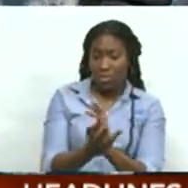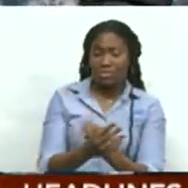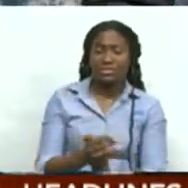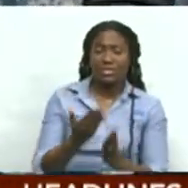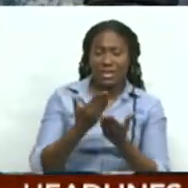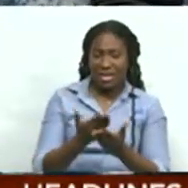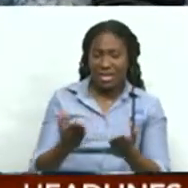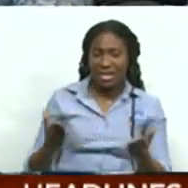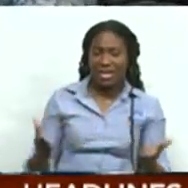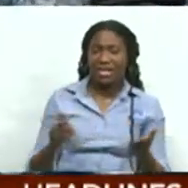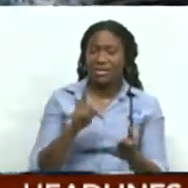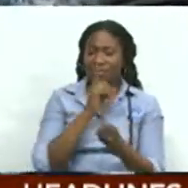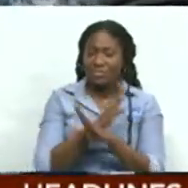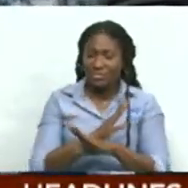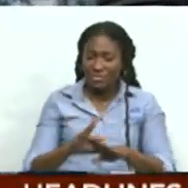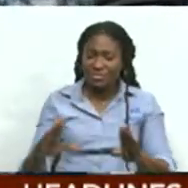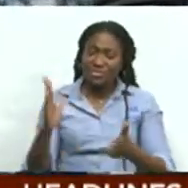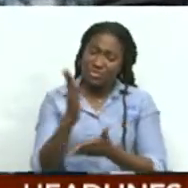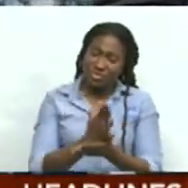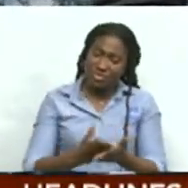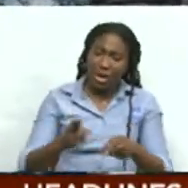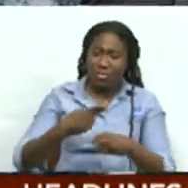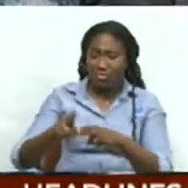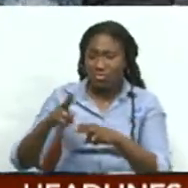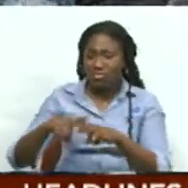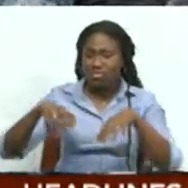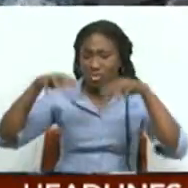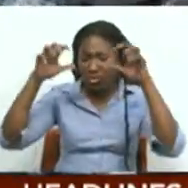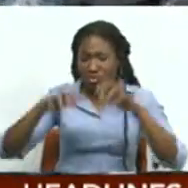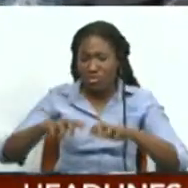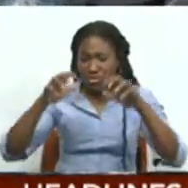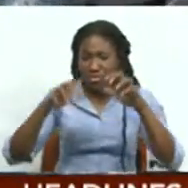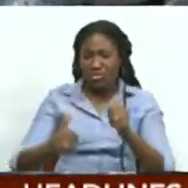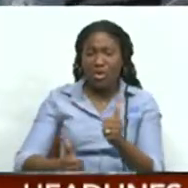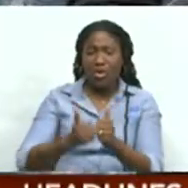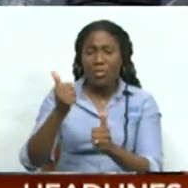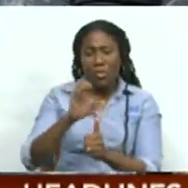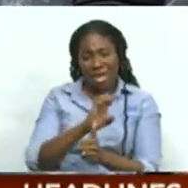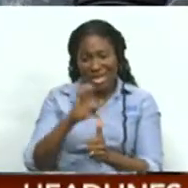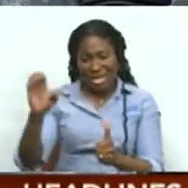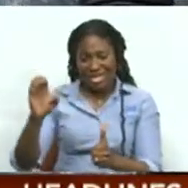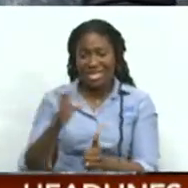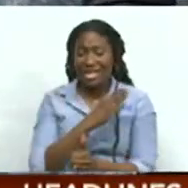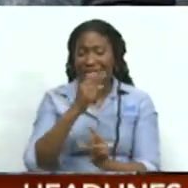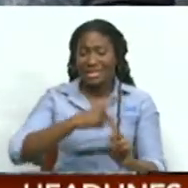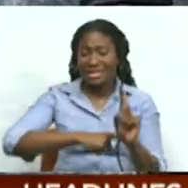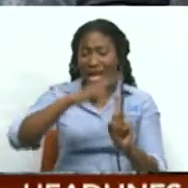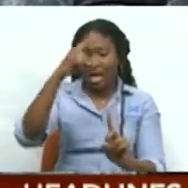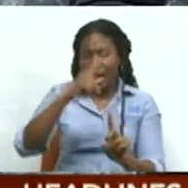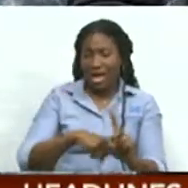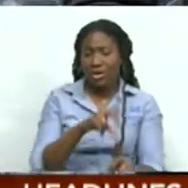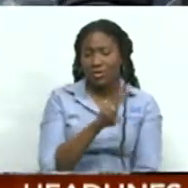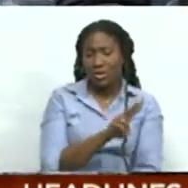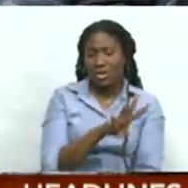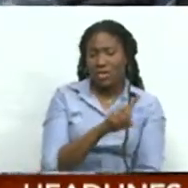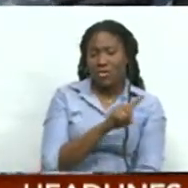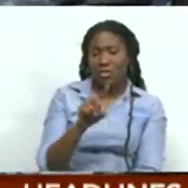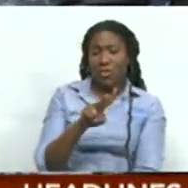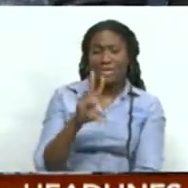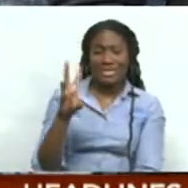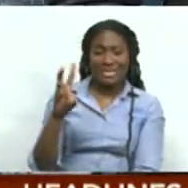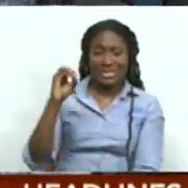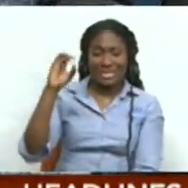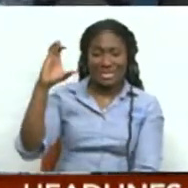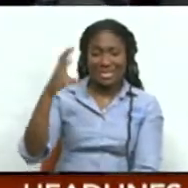settled. Some isolated showers overnight, mainly favoring eastern areas. Minimum low temperatures between 24 to 26 degrees. And for